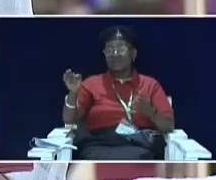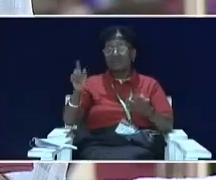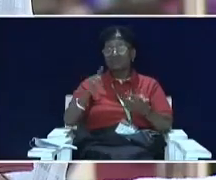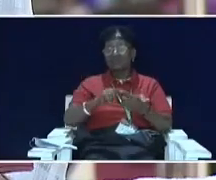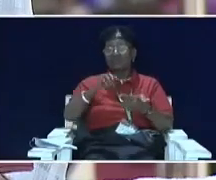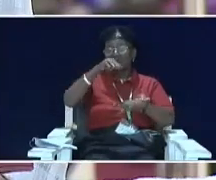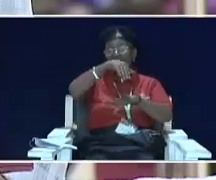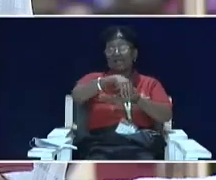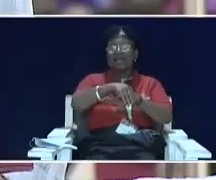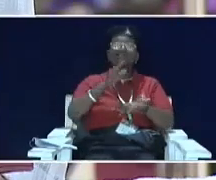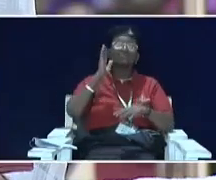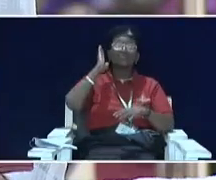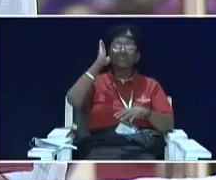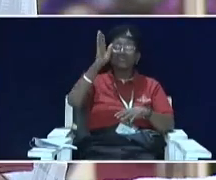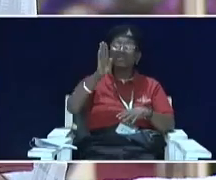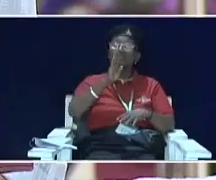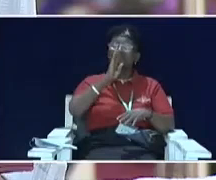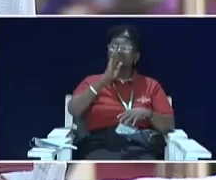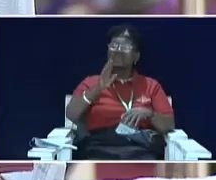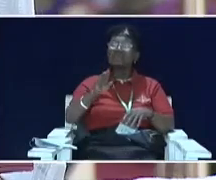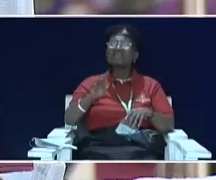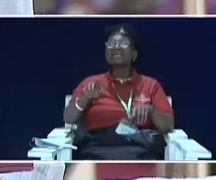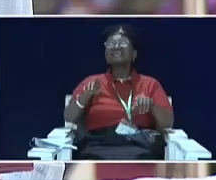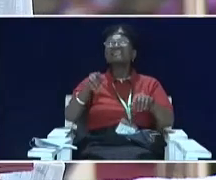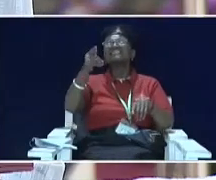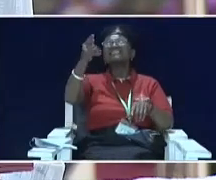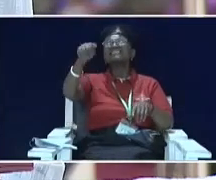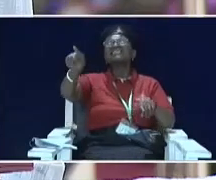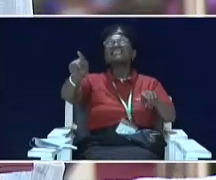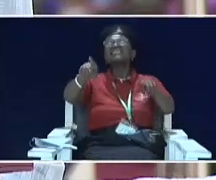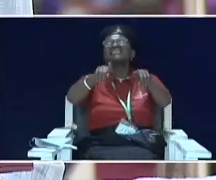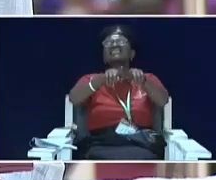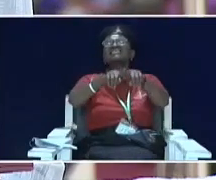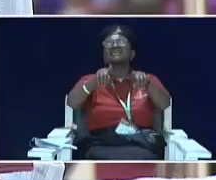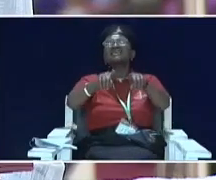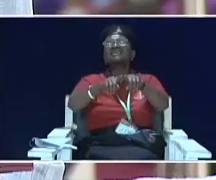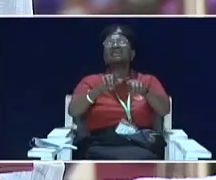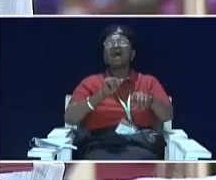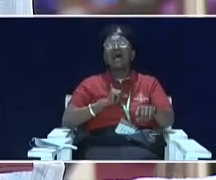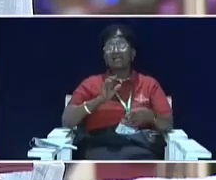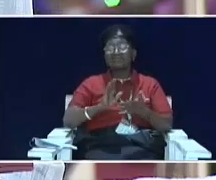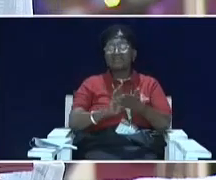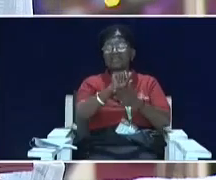I believe God wants to start something new.